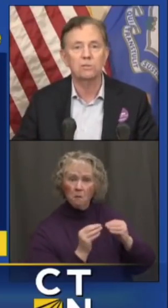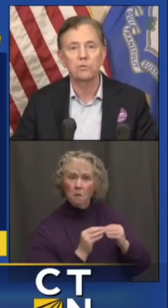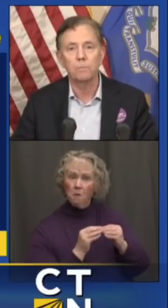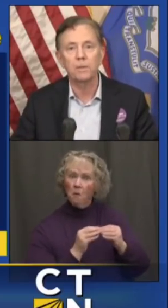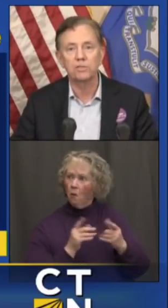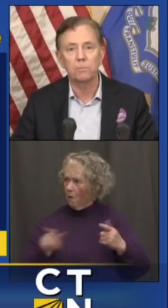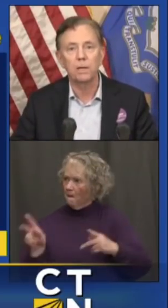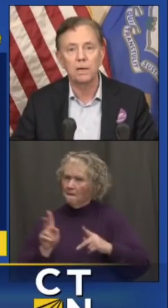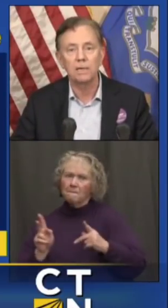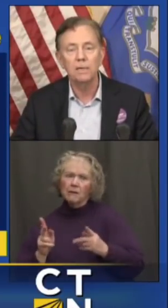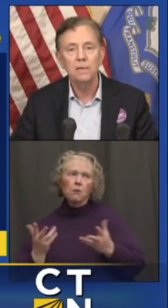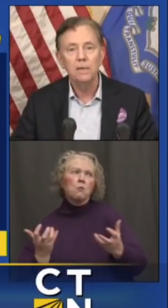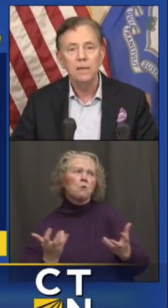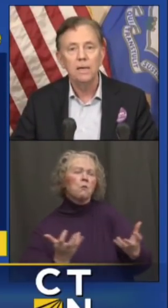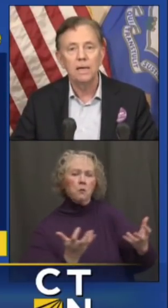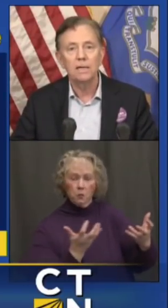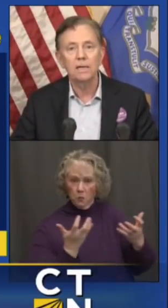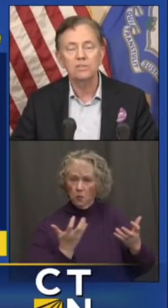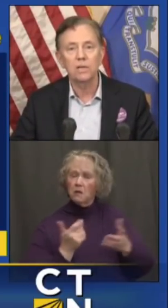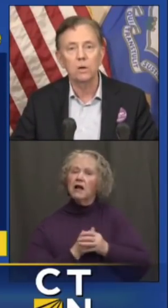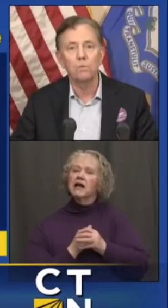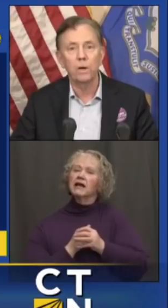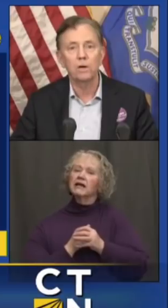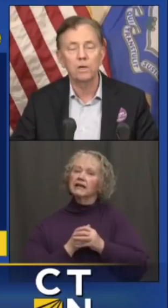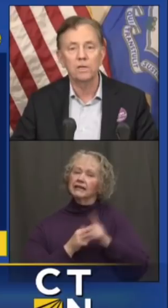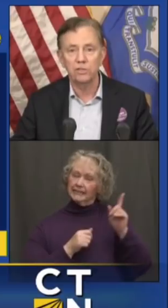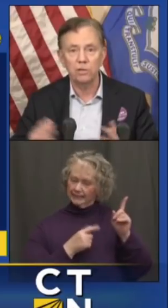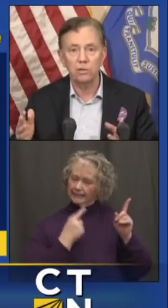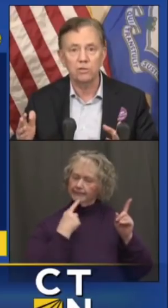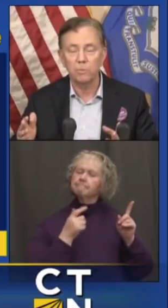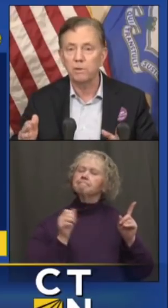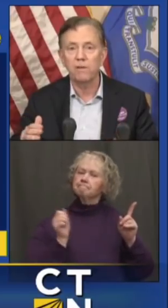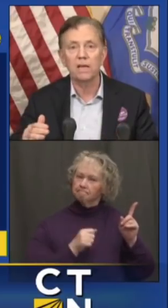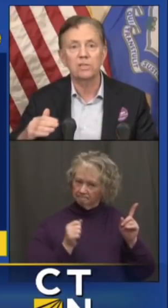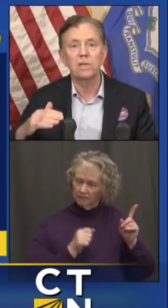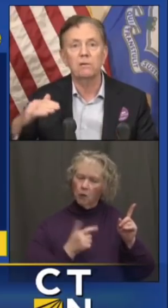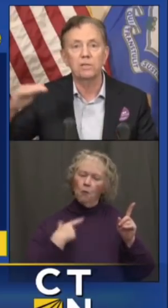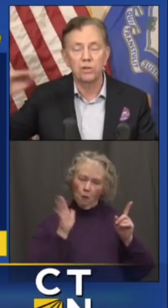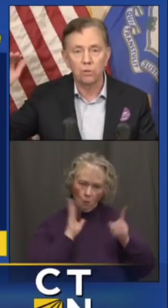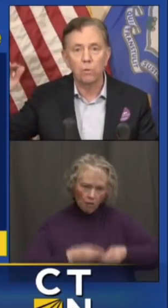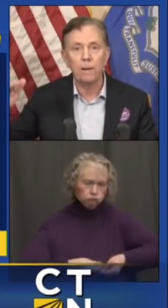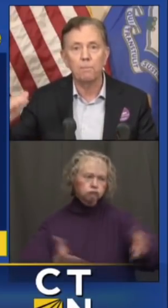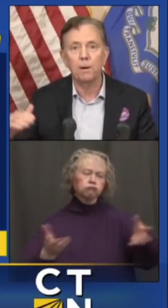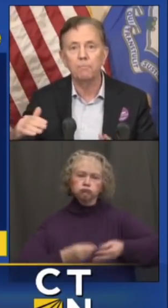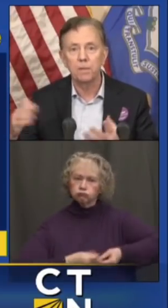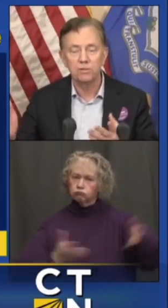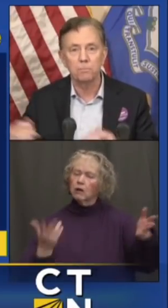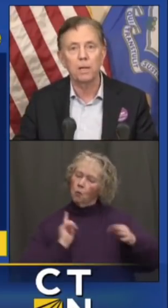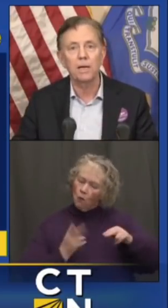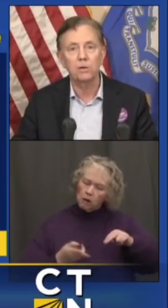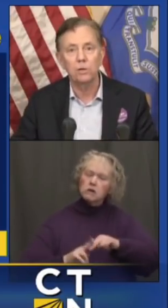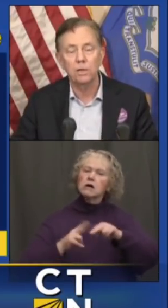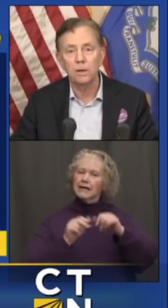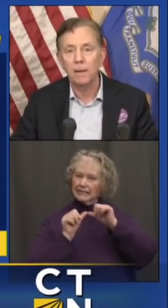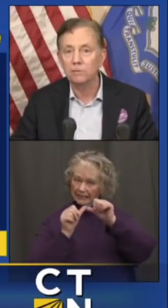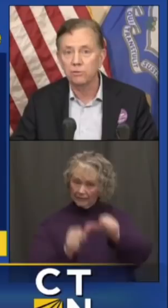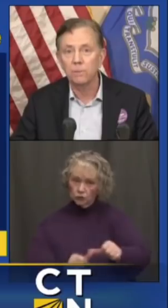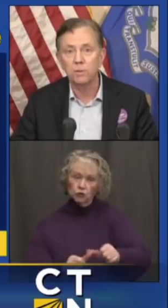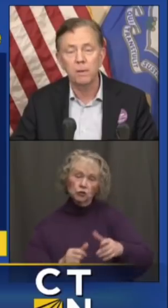is outstripping supply. And he said, look, we're going to continue to distribute vaccine. It's going to ramp up. Supply